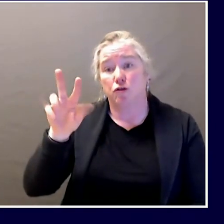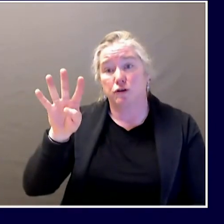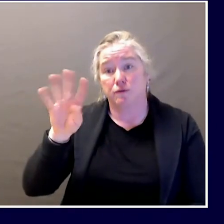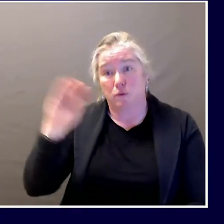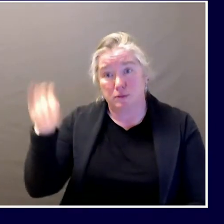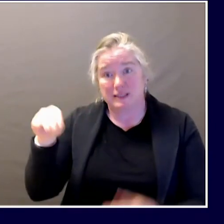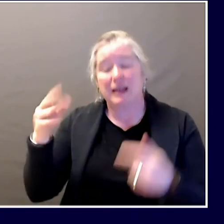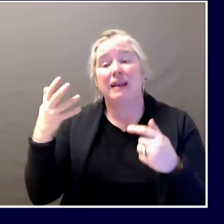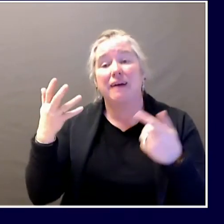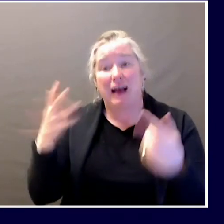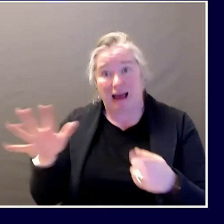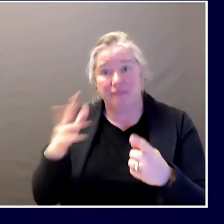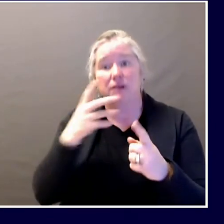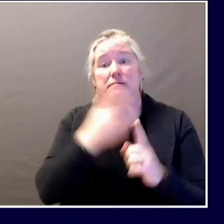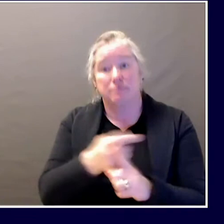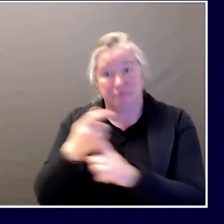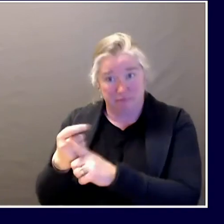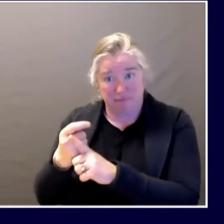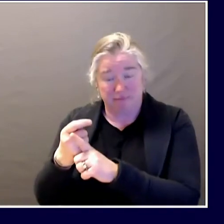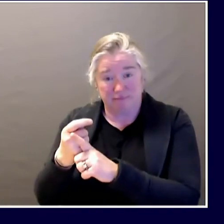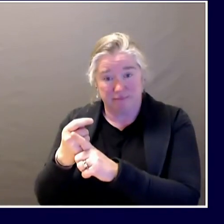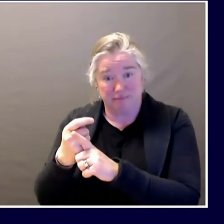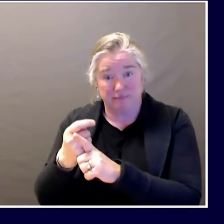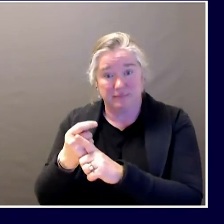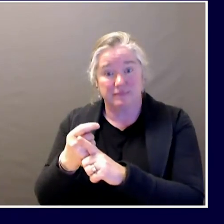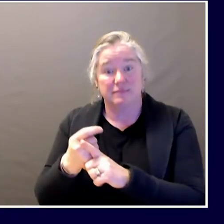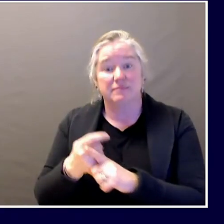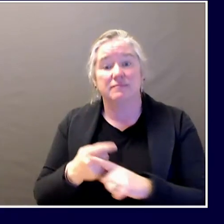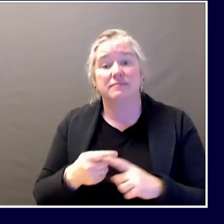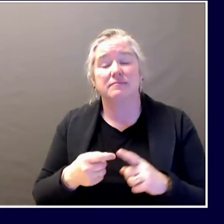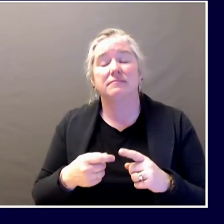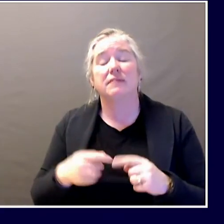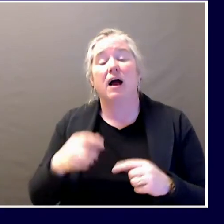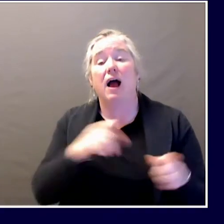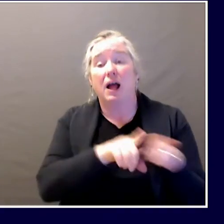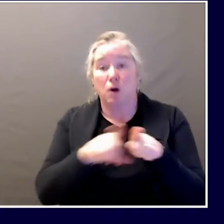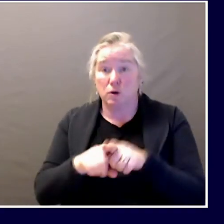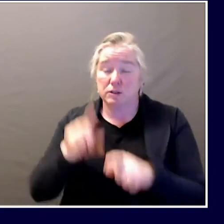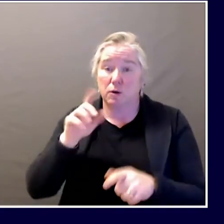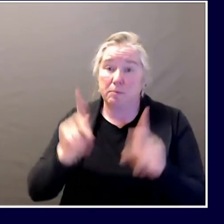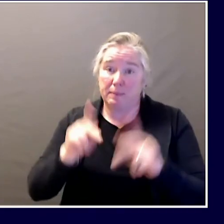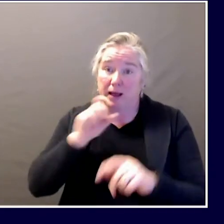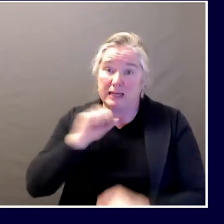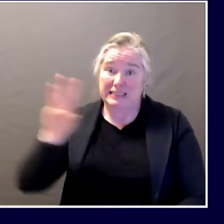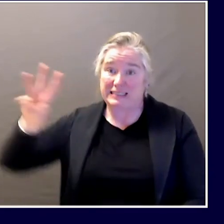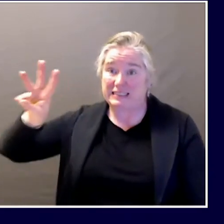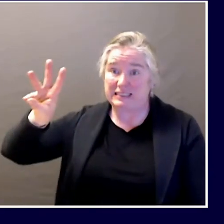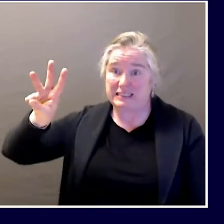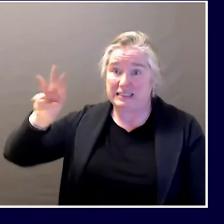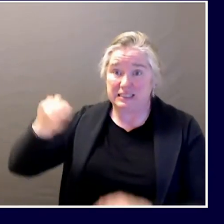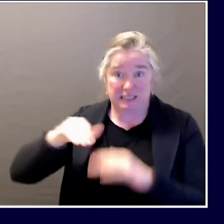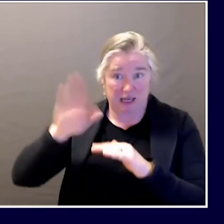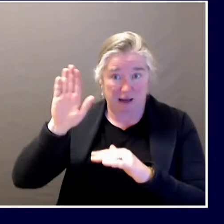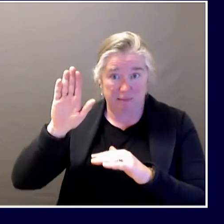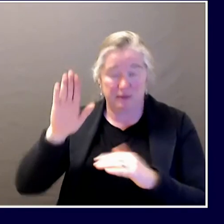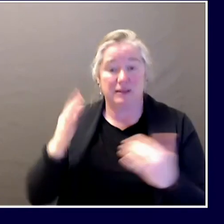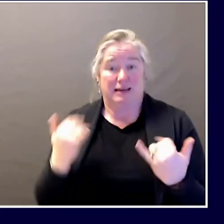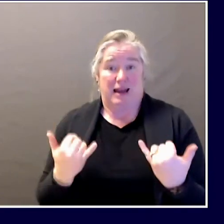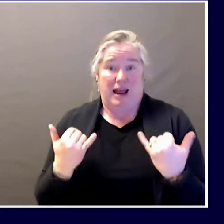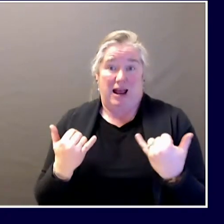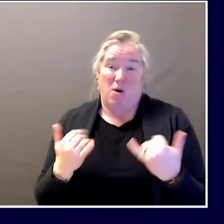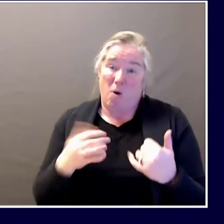dose. And we are making progress on the 60-plus-year-olds as well. To date, we are at nearly